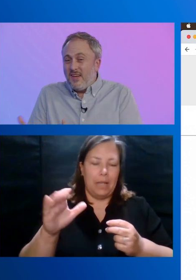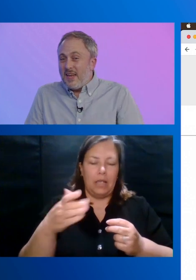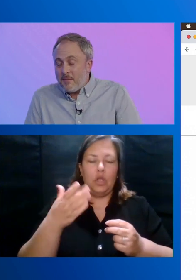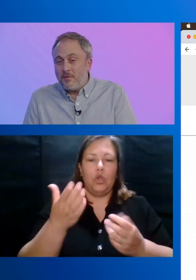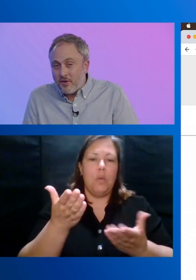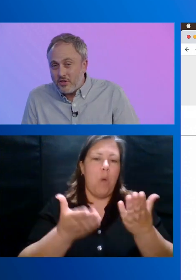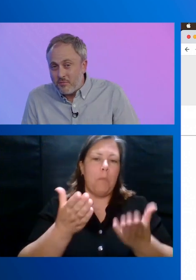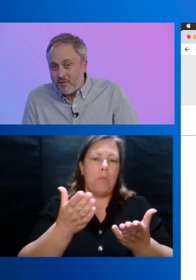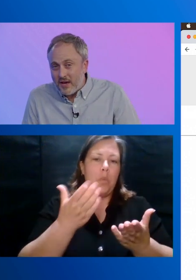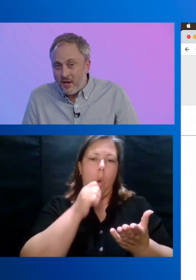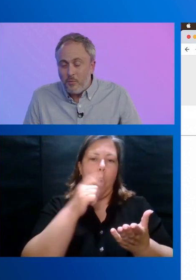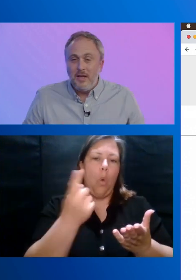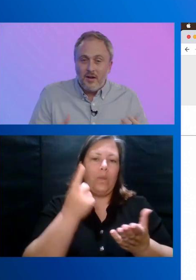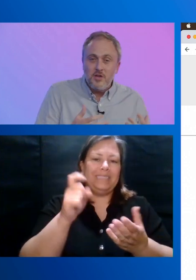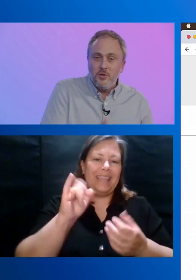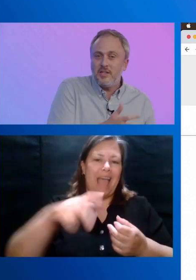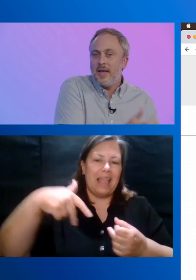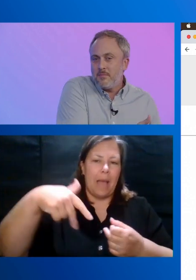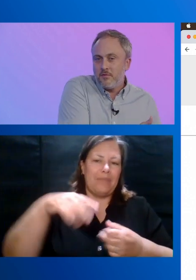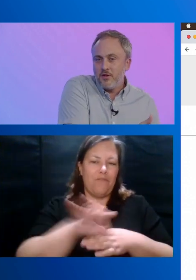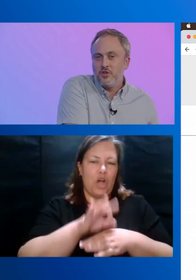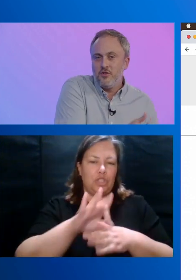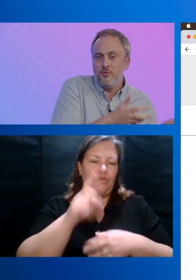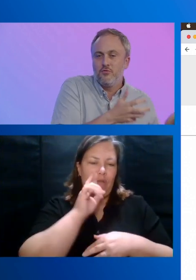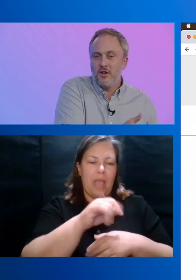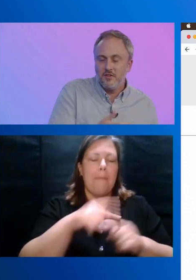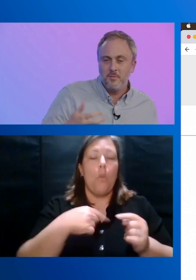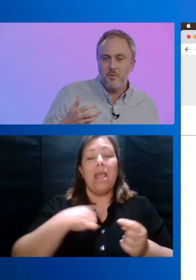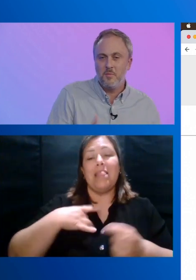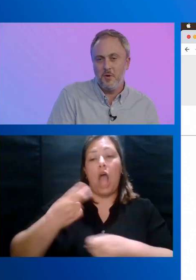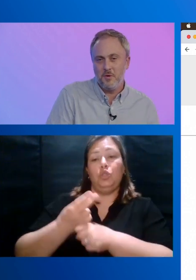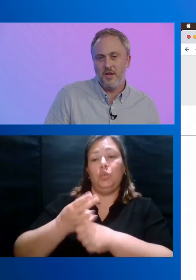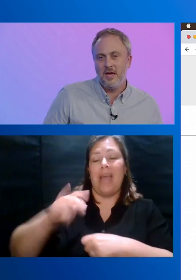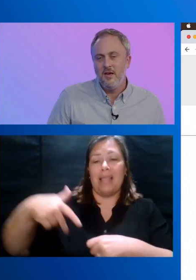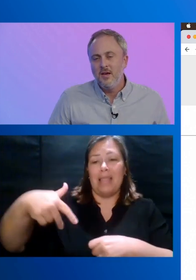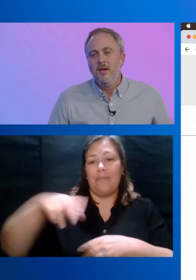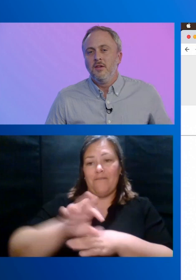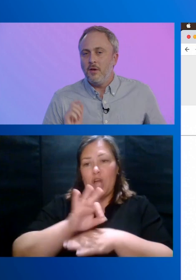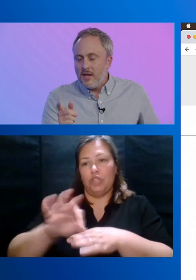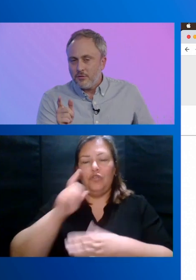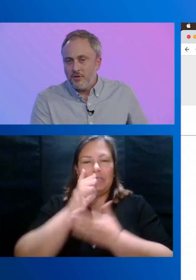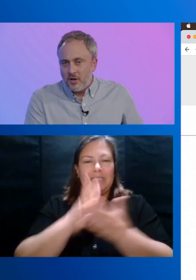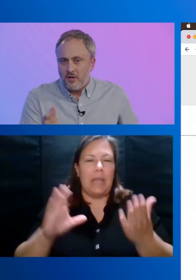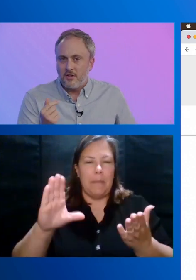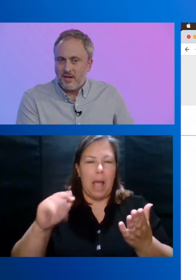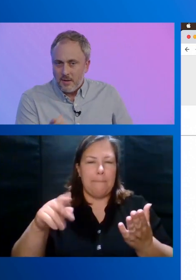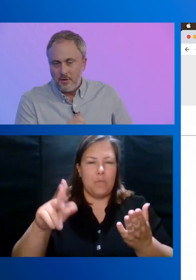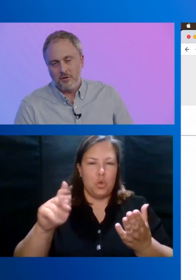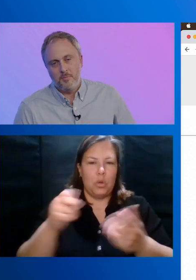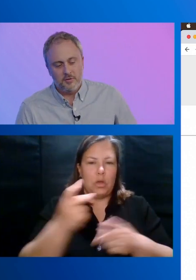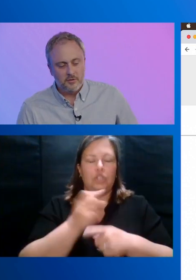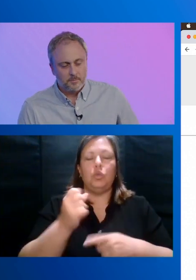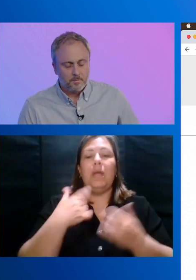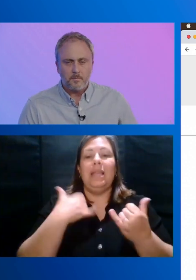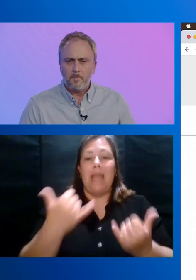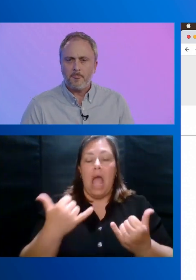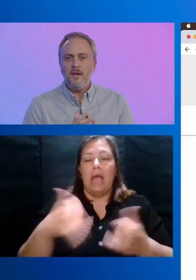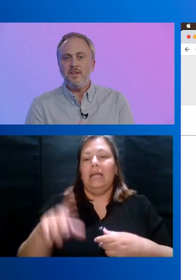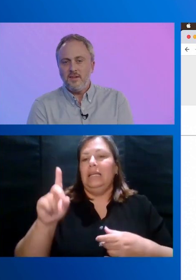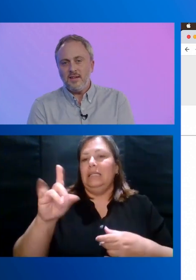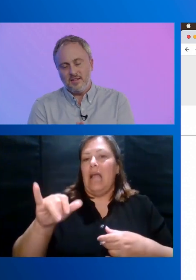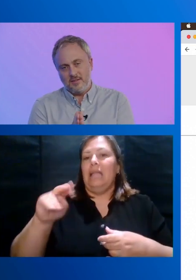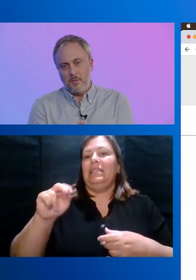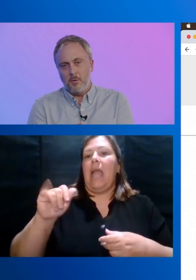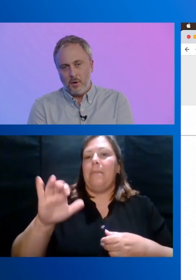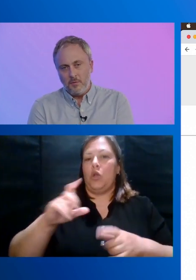always need a Lambda function for that, and we like using Lambda function to run some compute, okay? So let's return a dynamic response. In